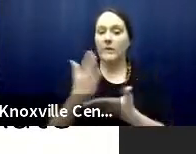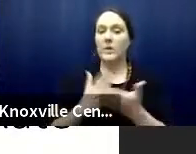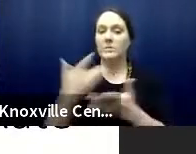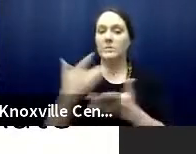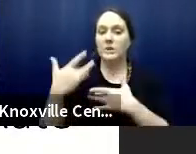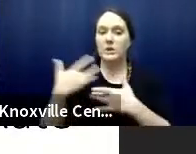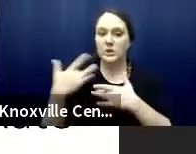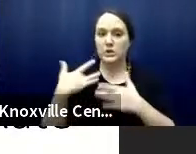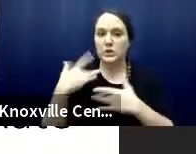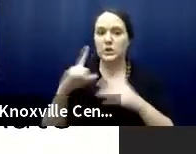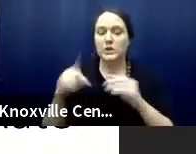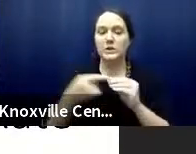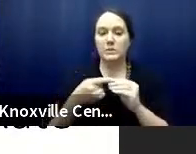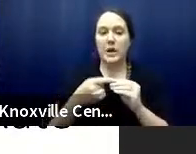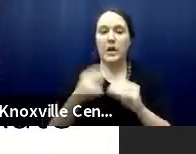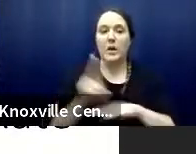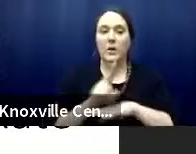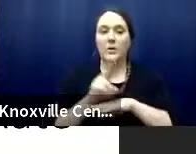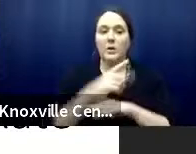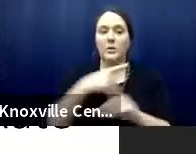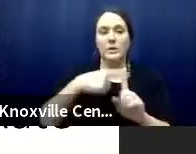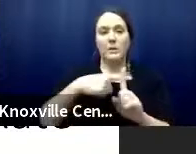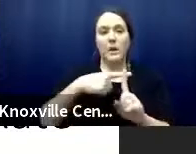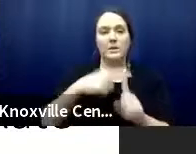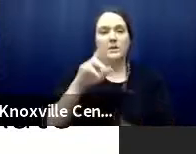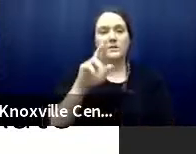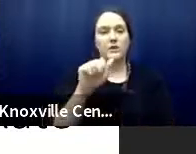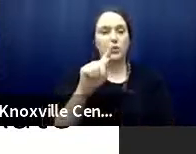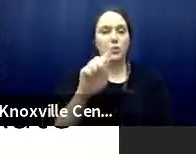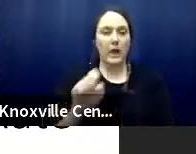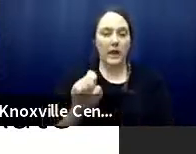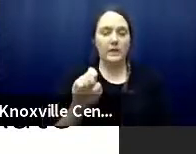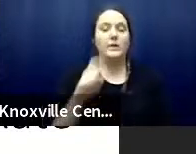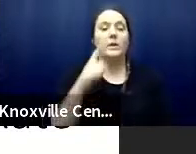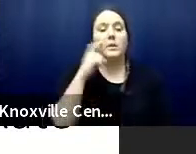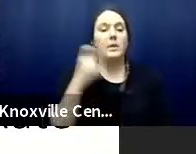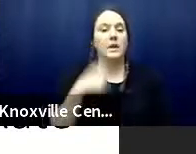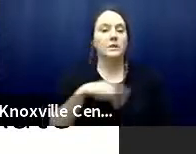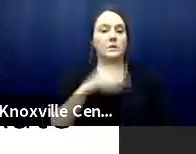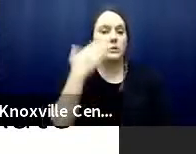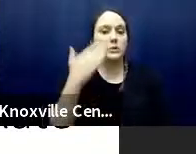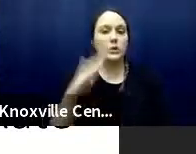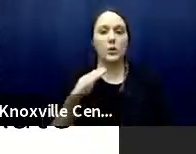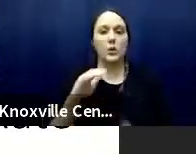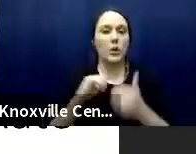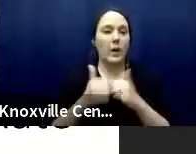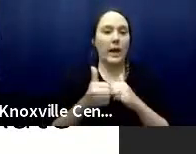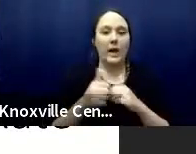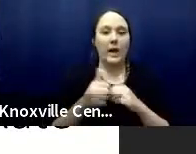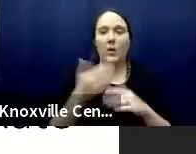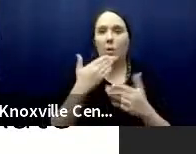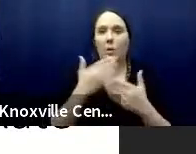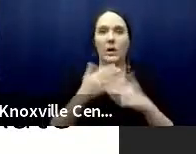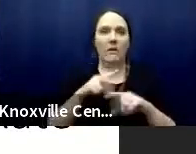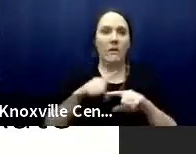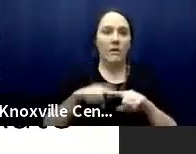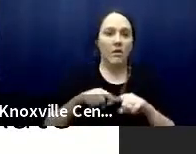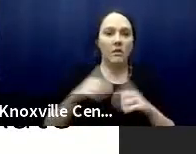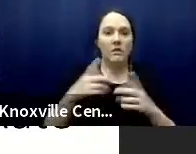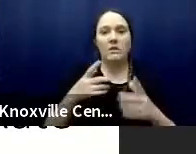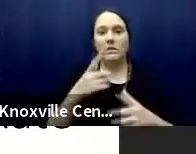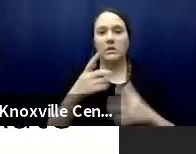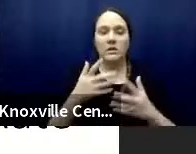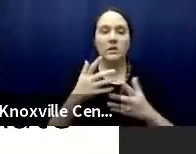concerns about using positivity rate, because we just don't know how reliable, if I understand what she said, is